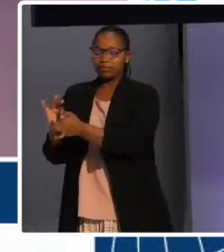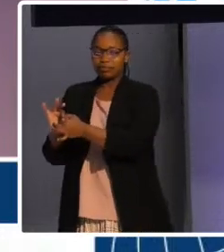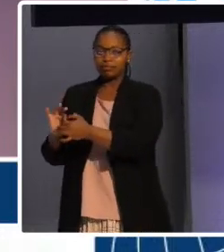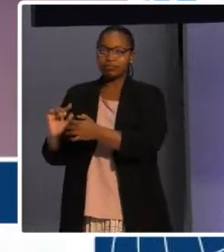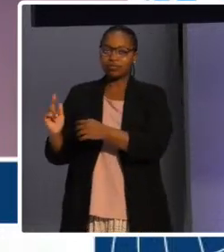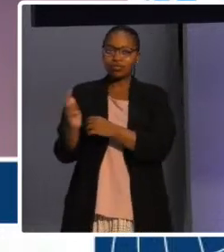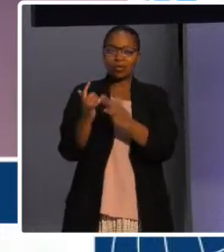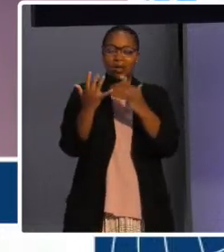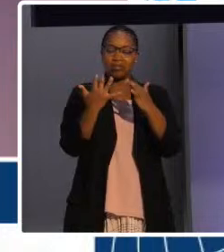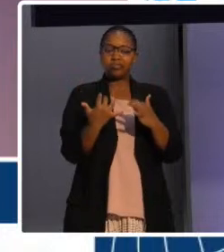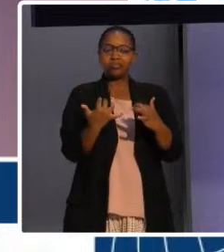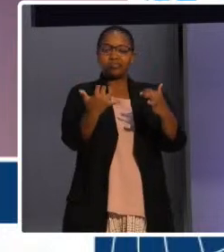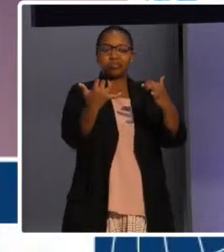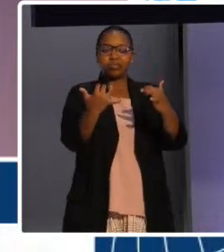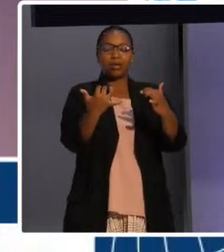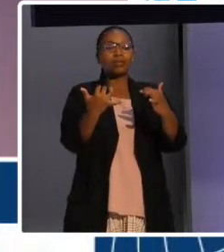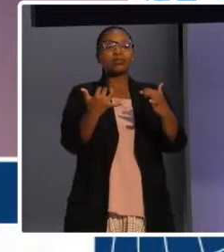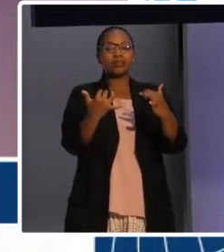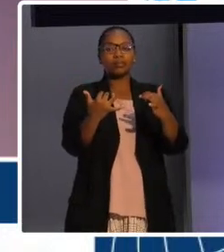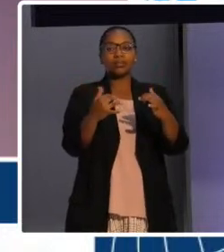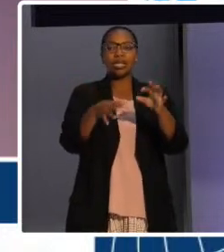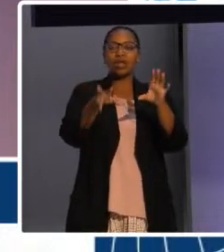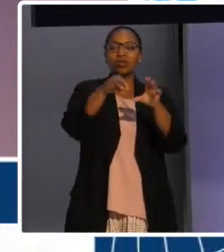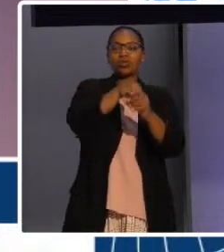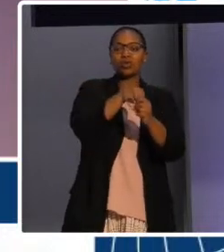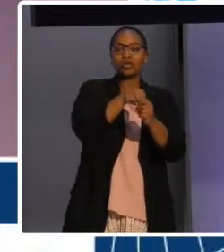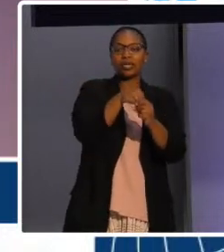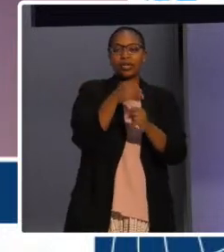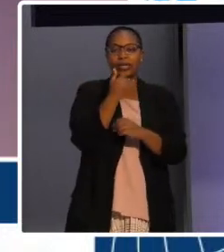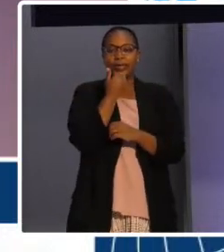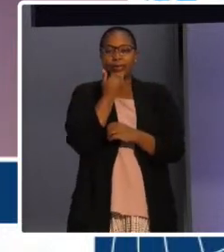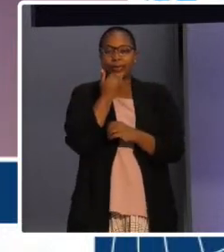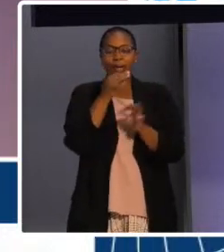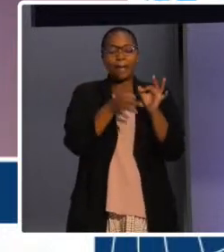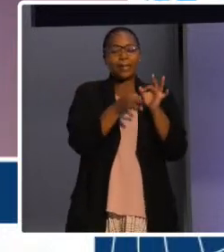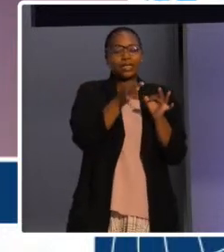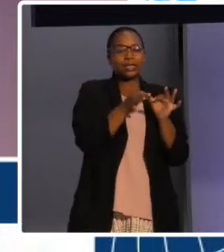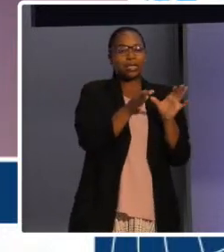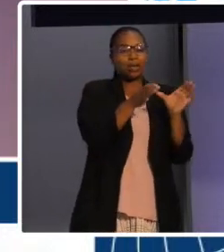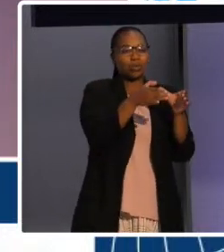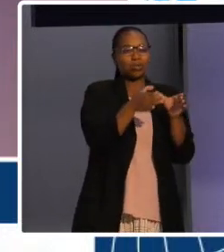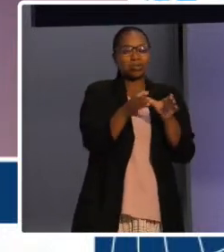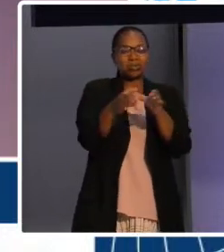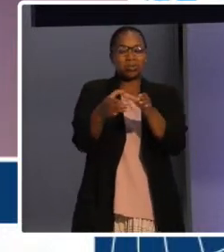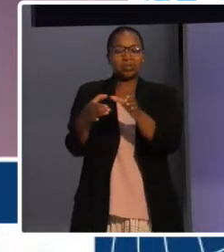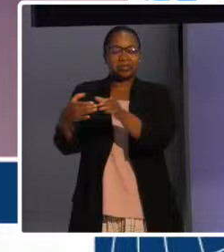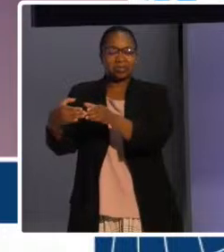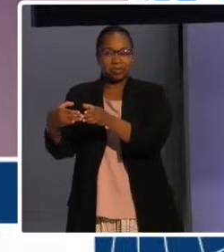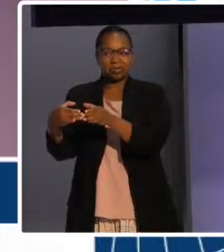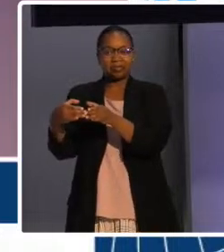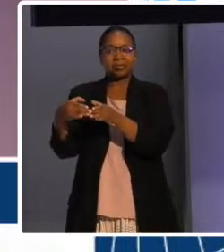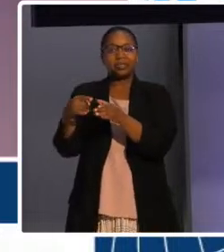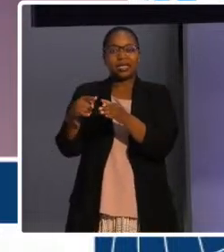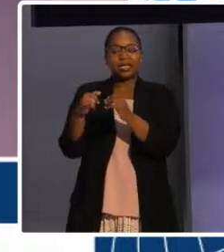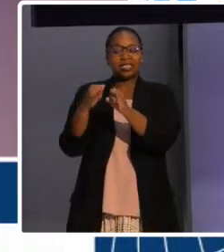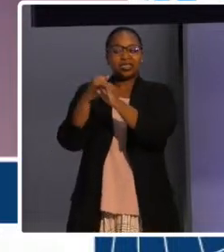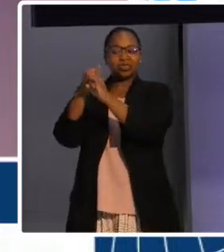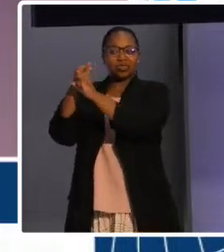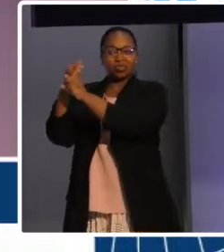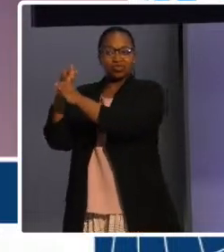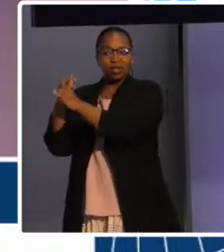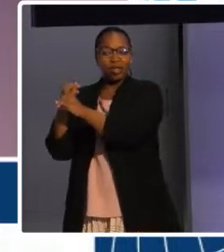including political parties and election management bodies, through putting the interest of